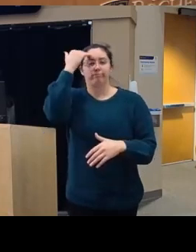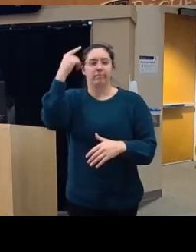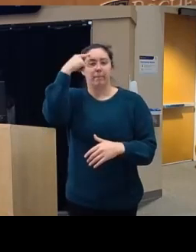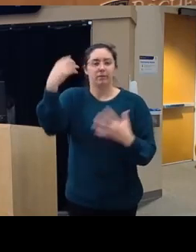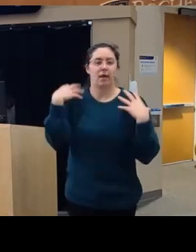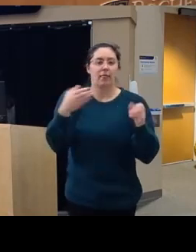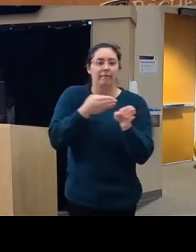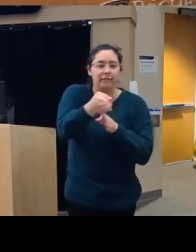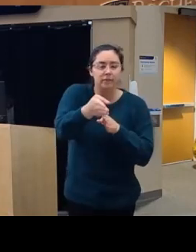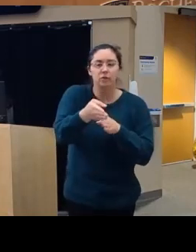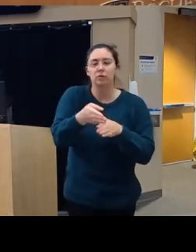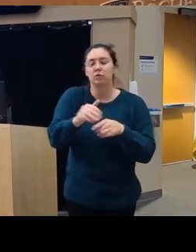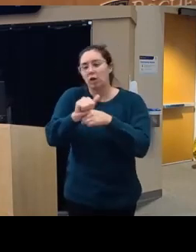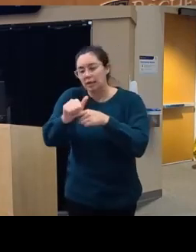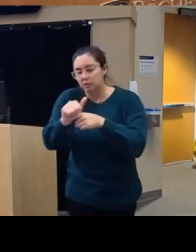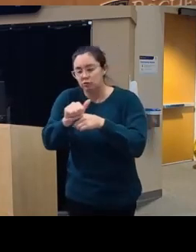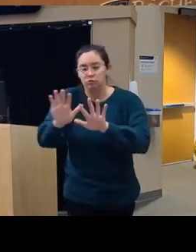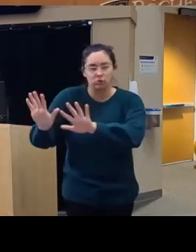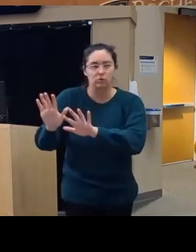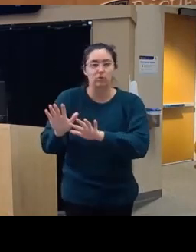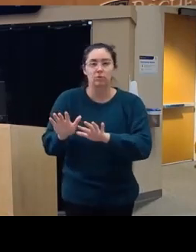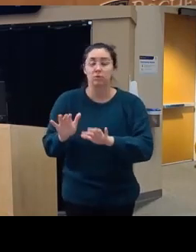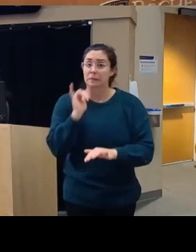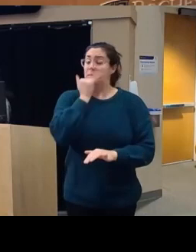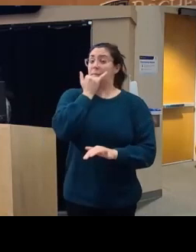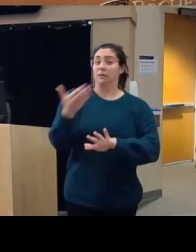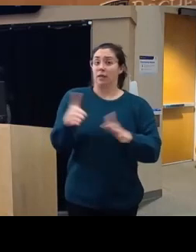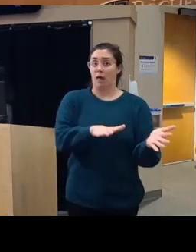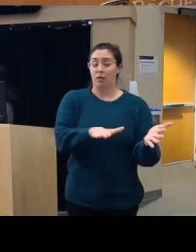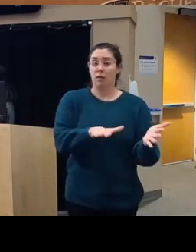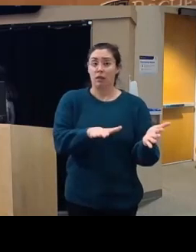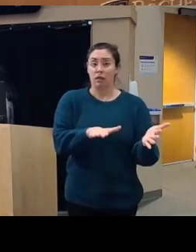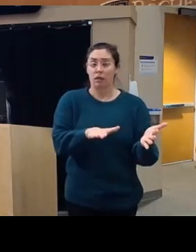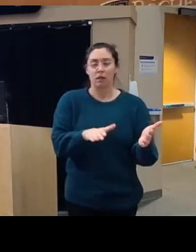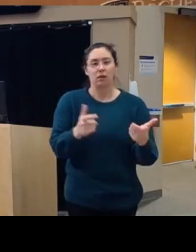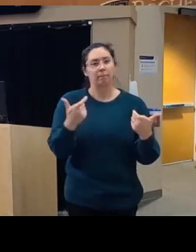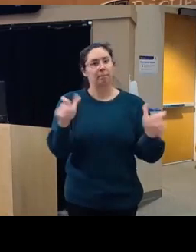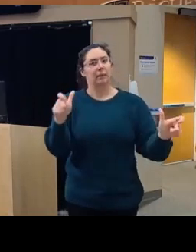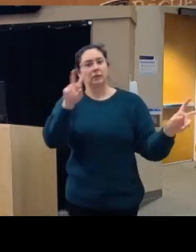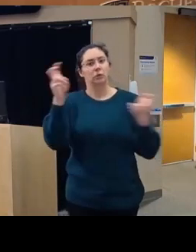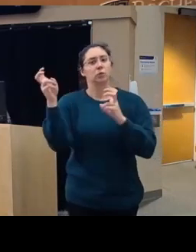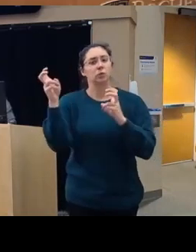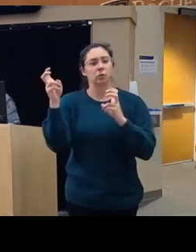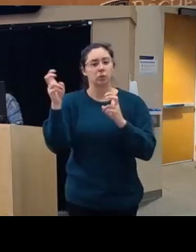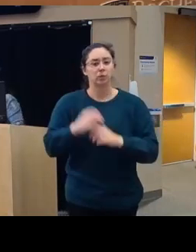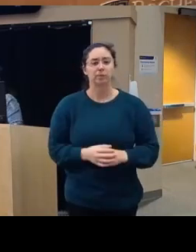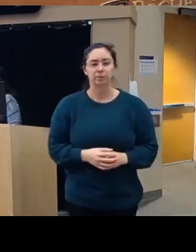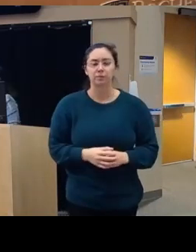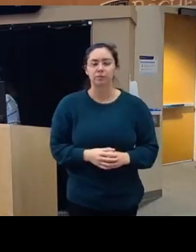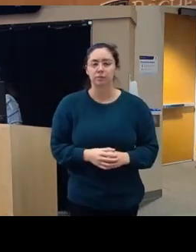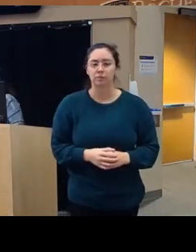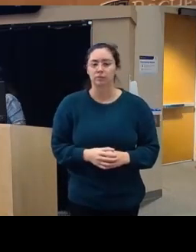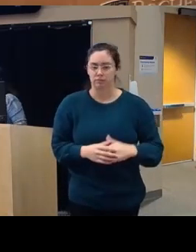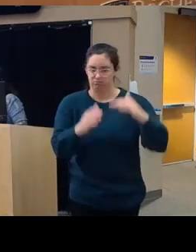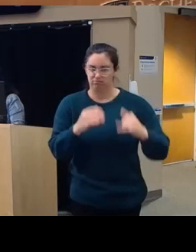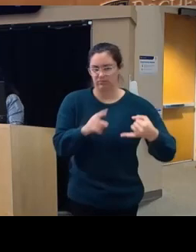field, practitioners, clinicians. We know that accidental deaths are a big issue. And there is I